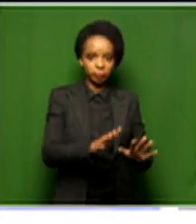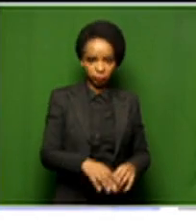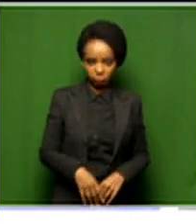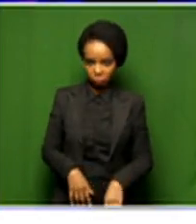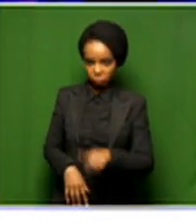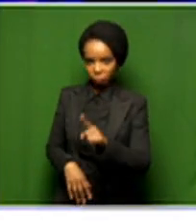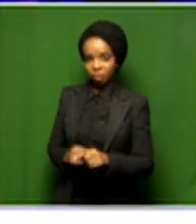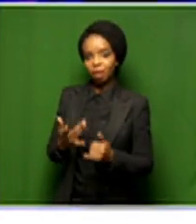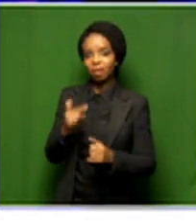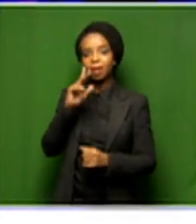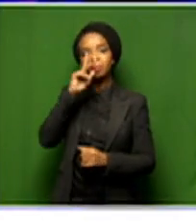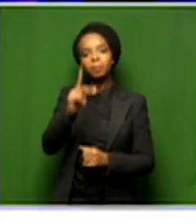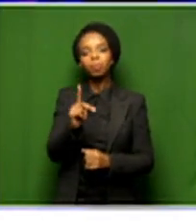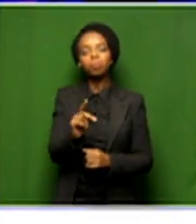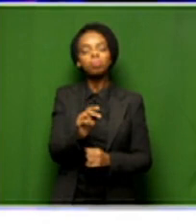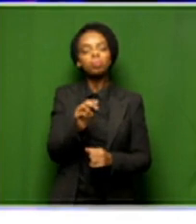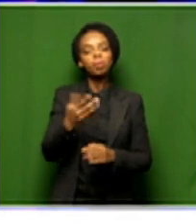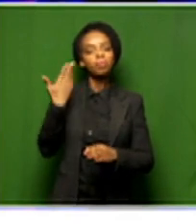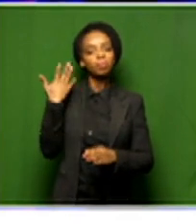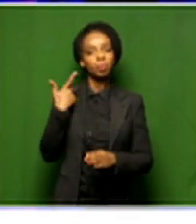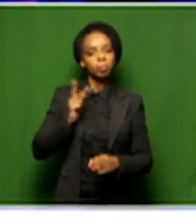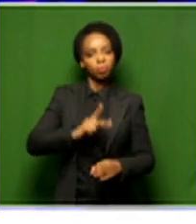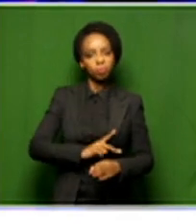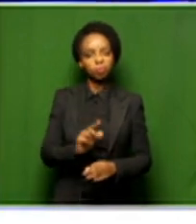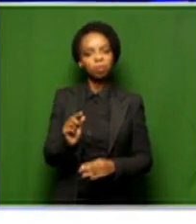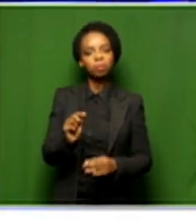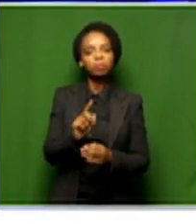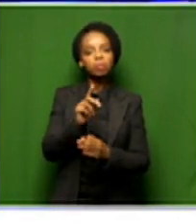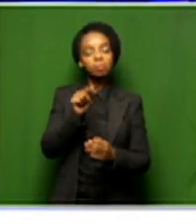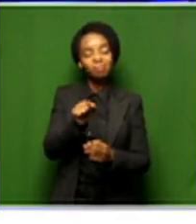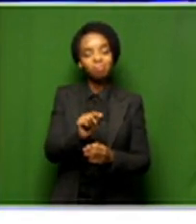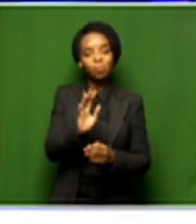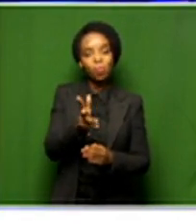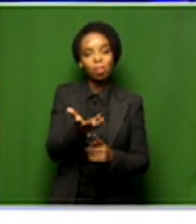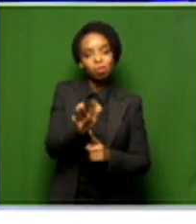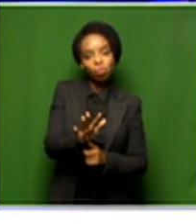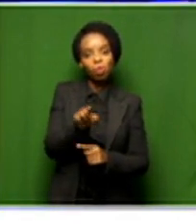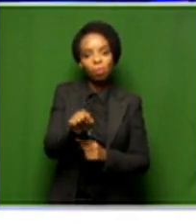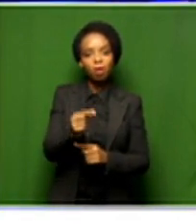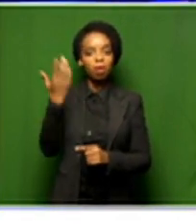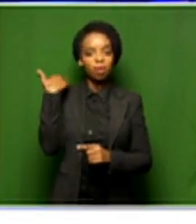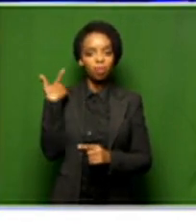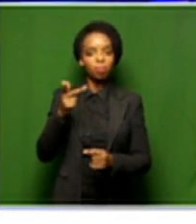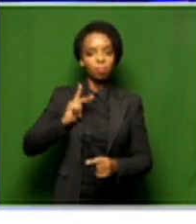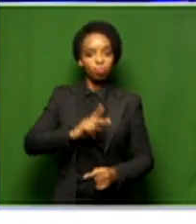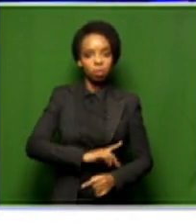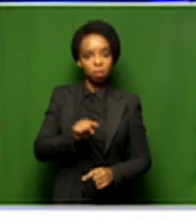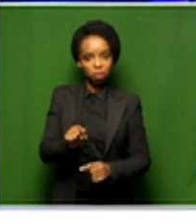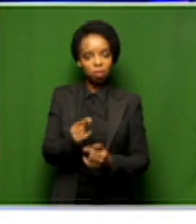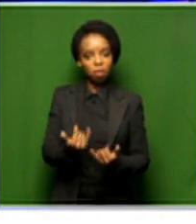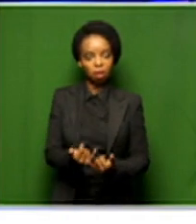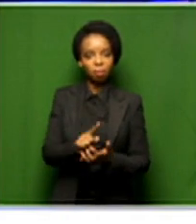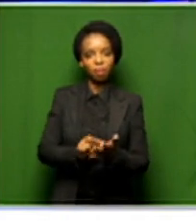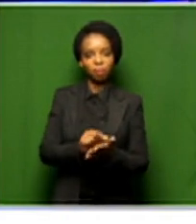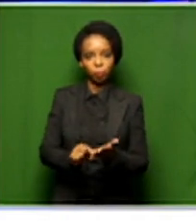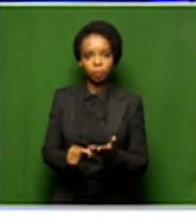a look at former presidents voting. In fact, remember that we are going to be continuing to show you the former presidents voting. The list I have in front